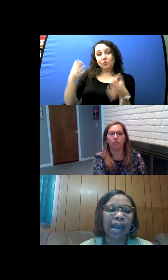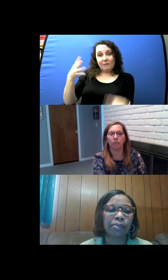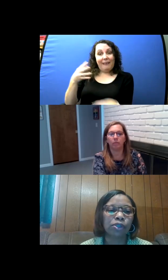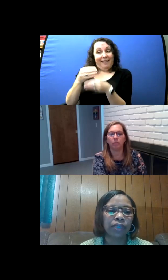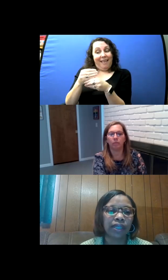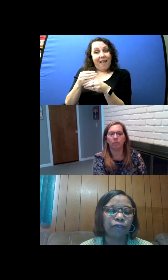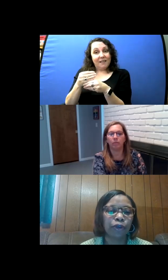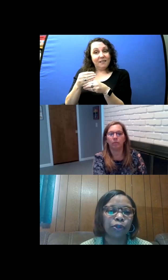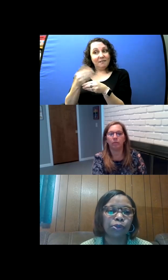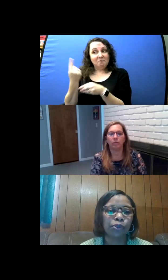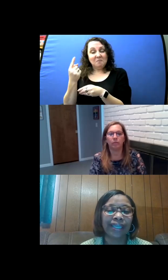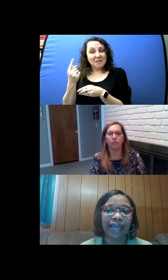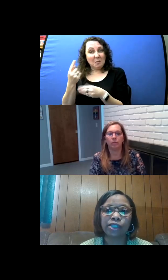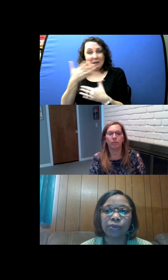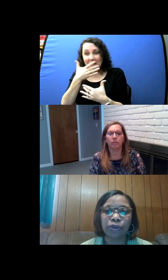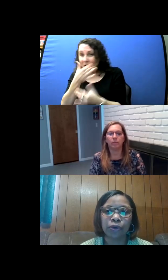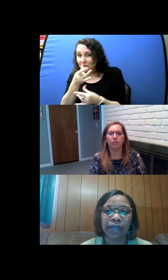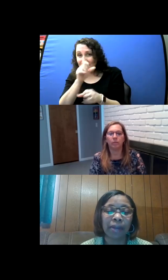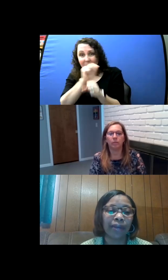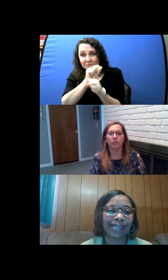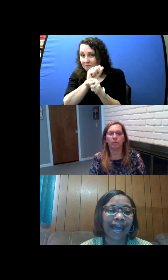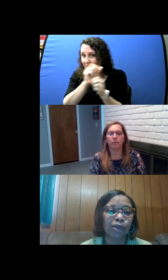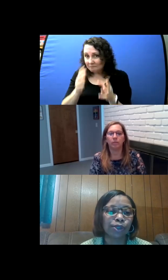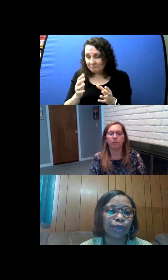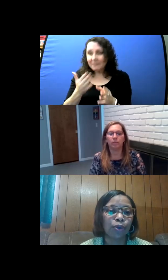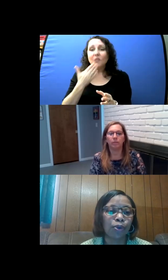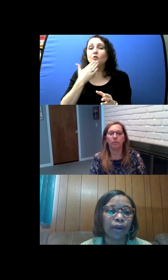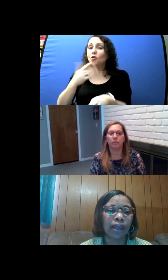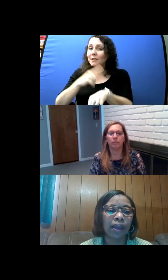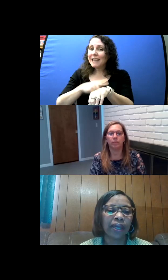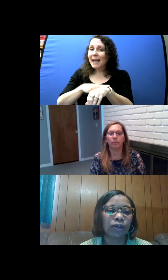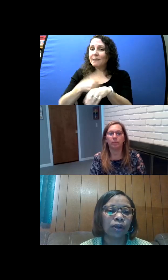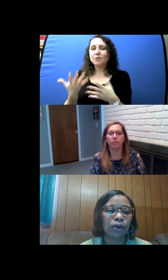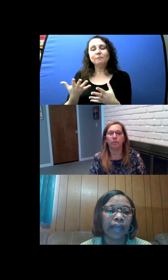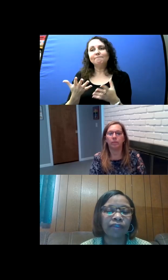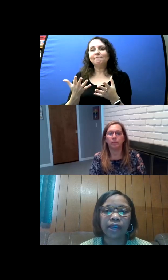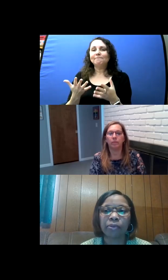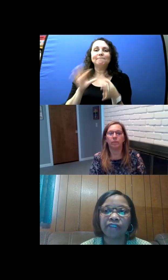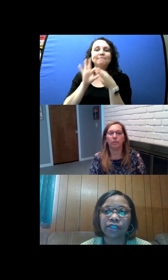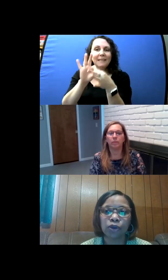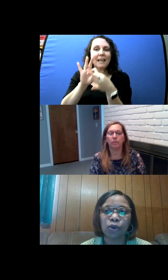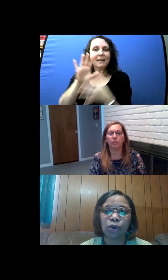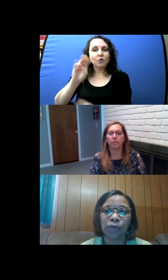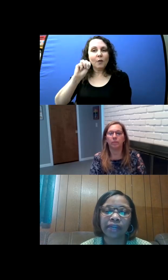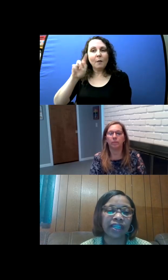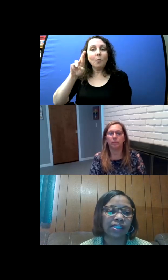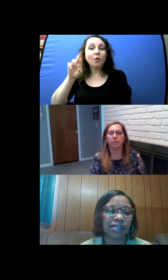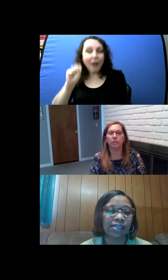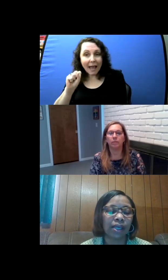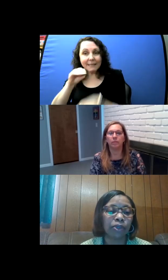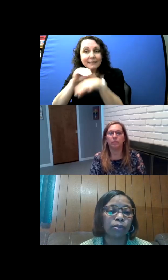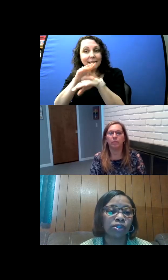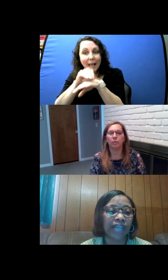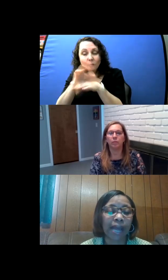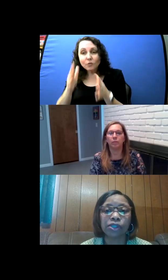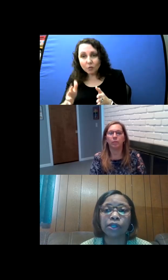good opportunity for you to engage with your MRS counselor or medical healthcare professional or whatever entity is